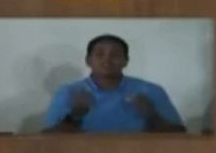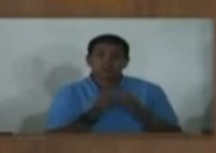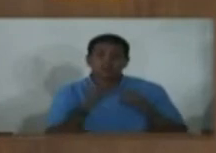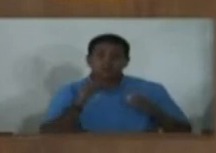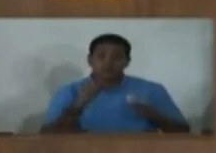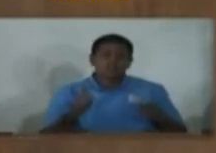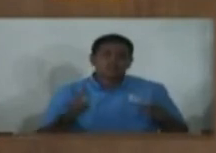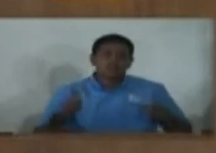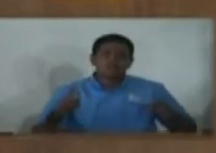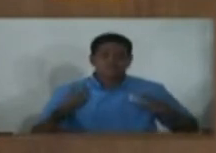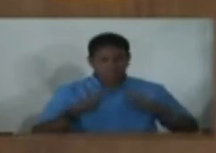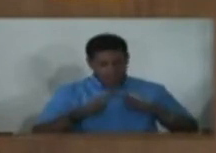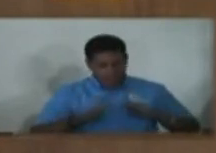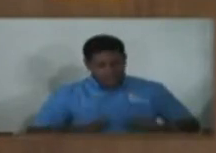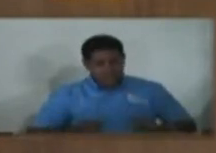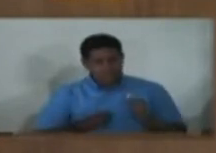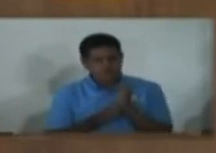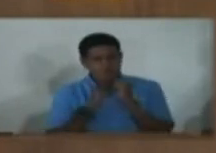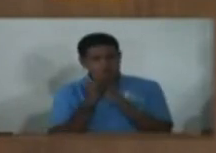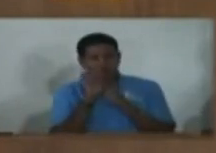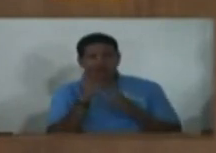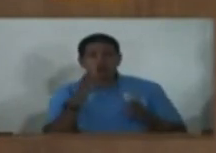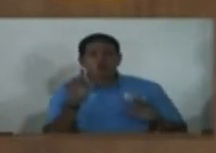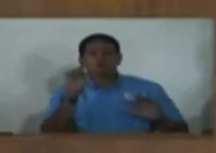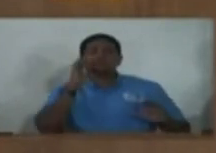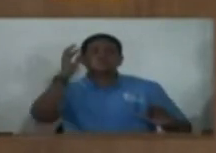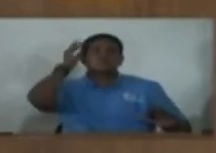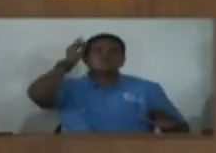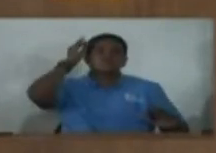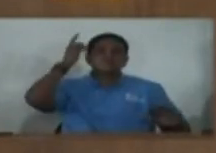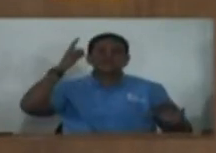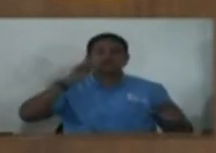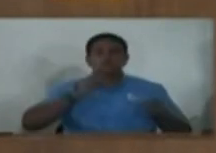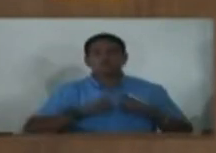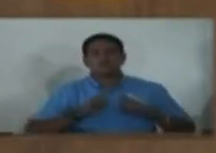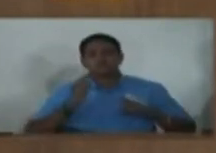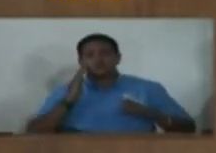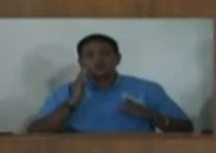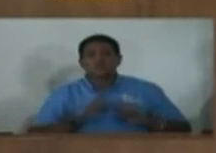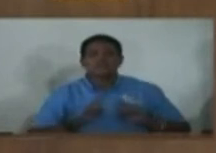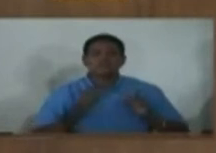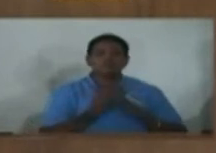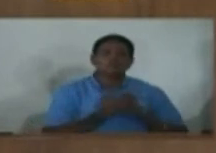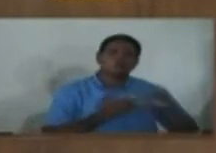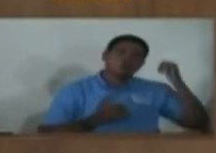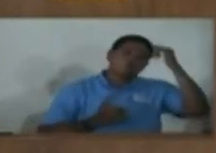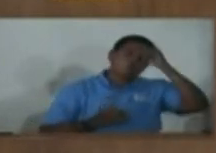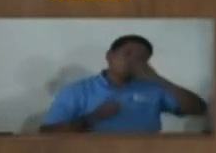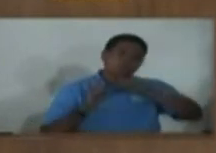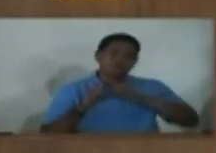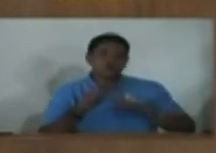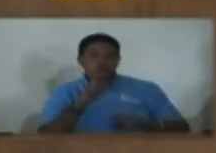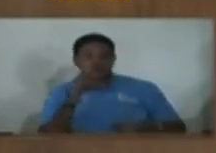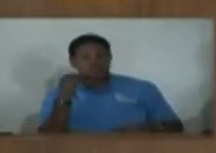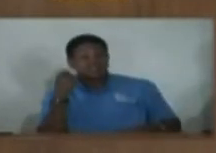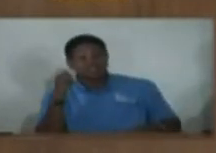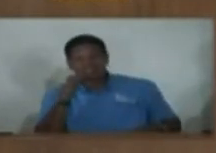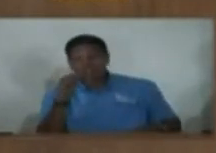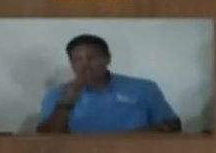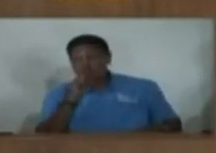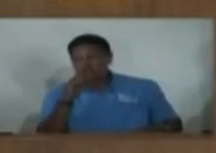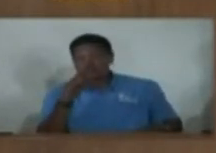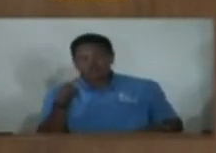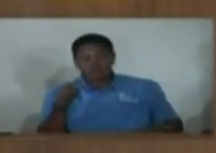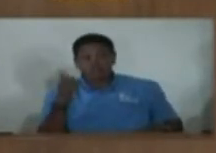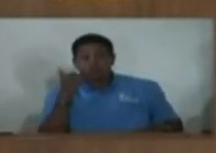analytical framework that allows them to decipher and distinguish between nonsense and truth, and if they're not sure, to err on the